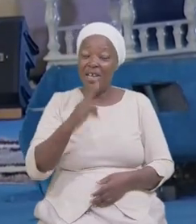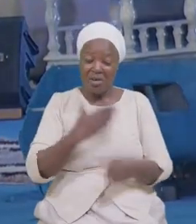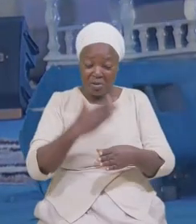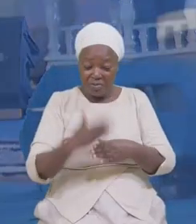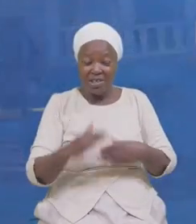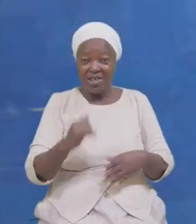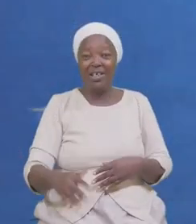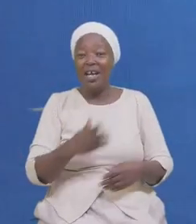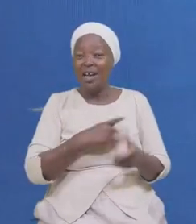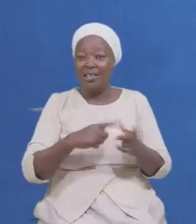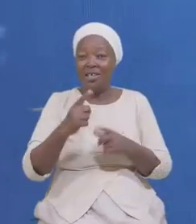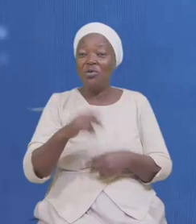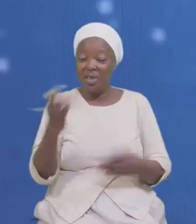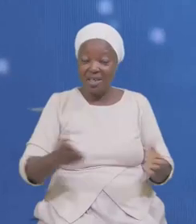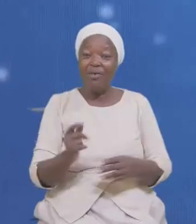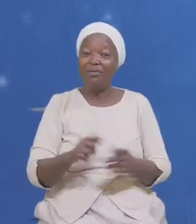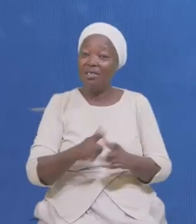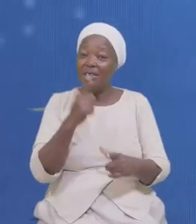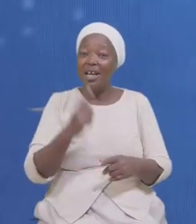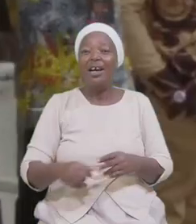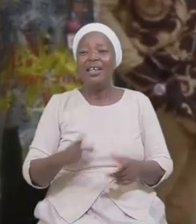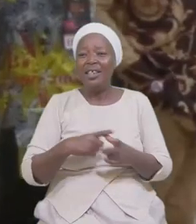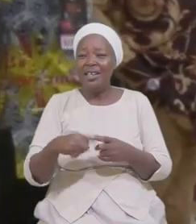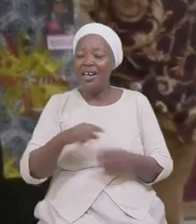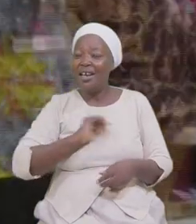entirely, and completely, I praise the